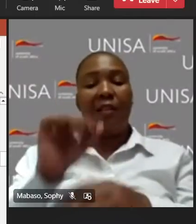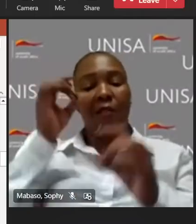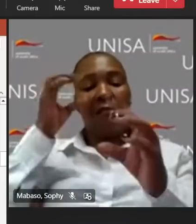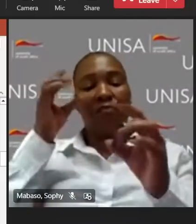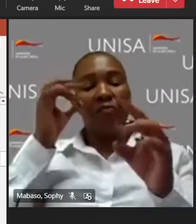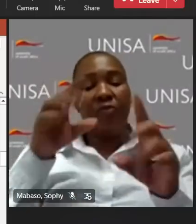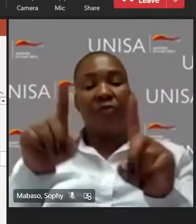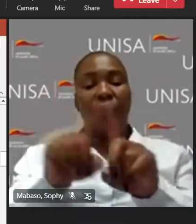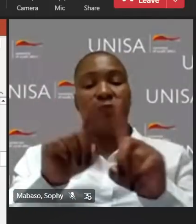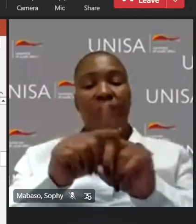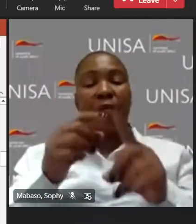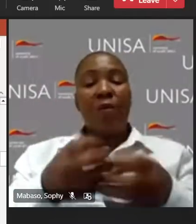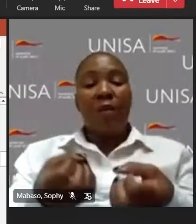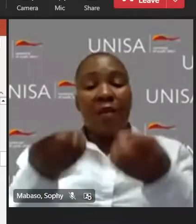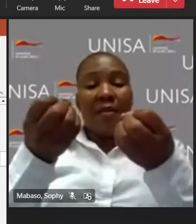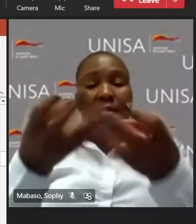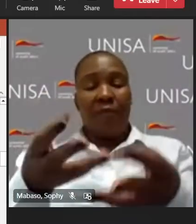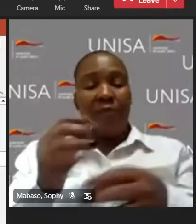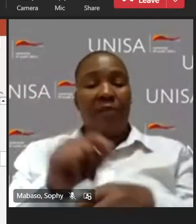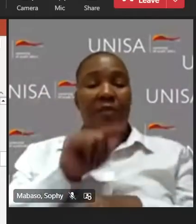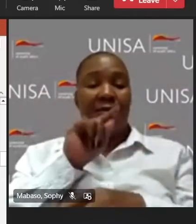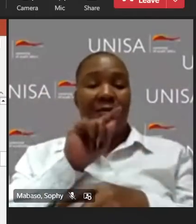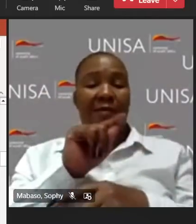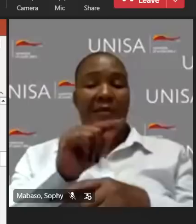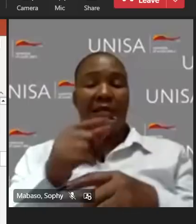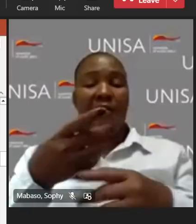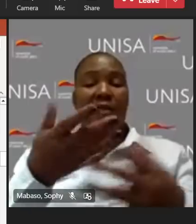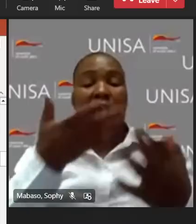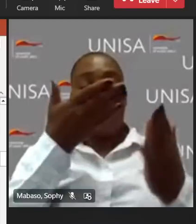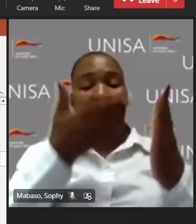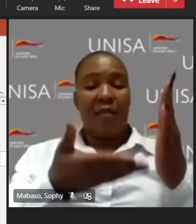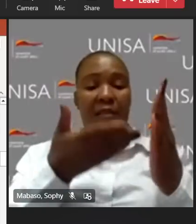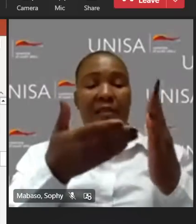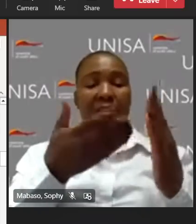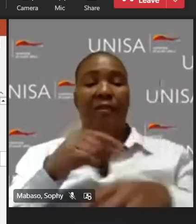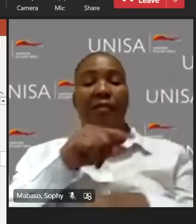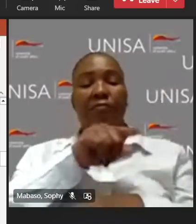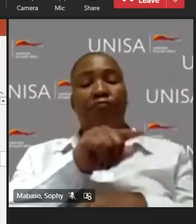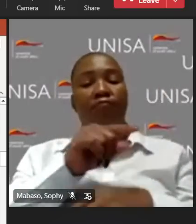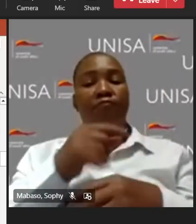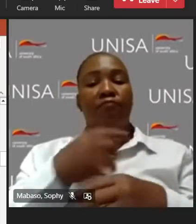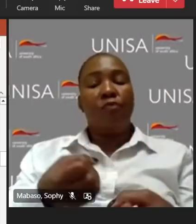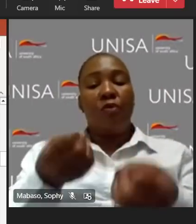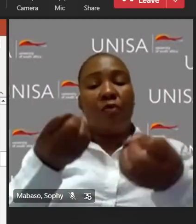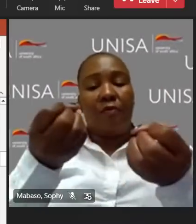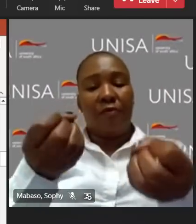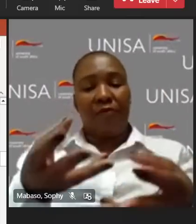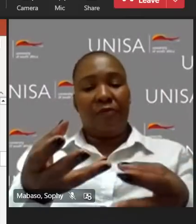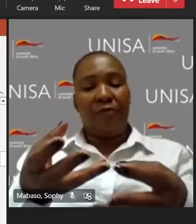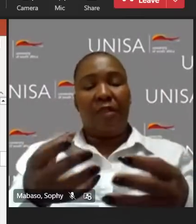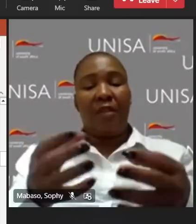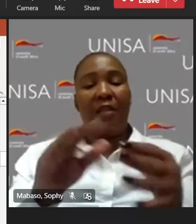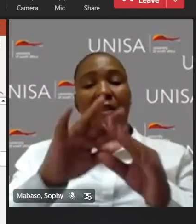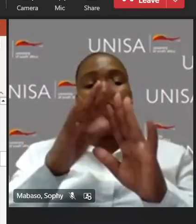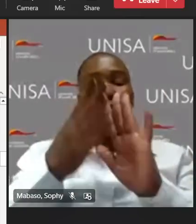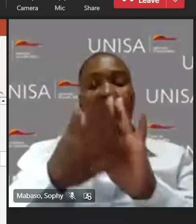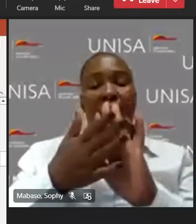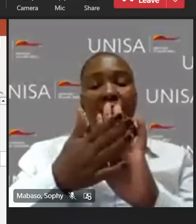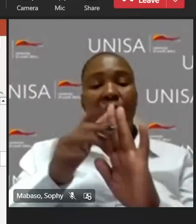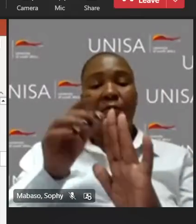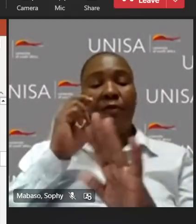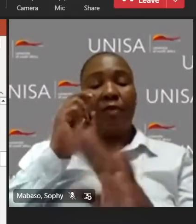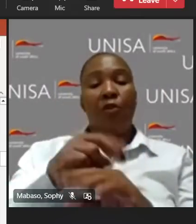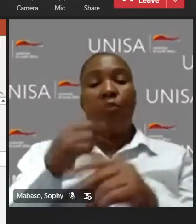issue invoices, and the faculties or the college, they provide quotations. So as a student,